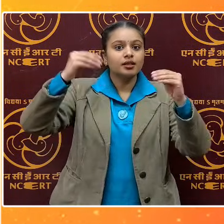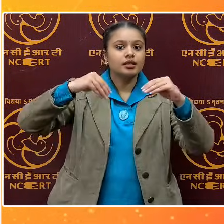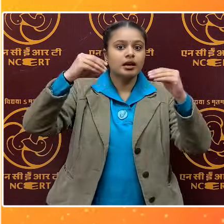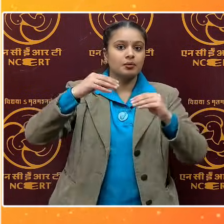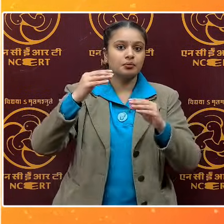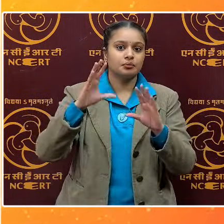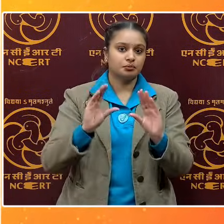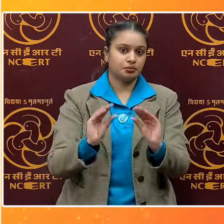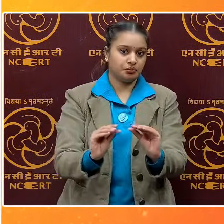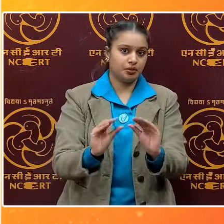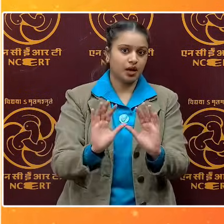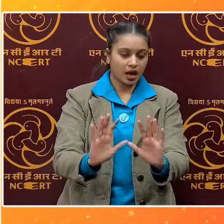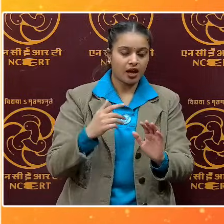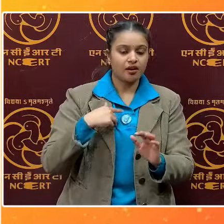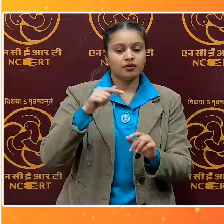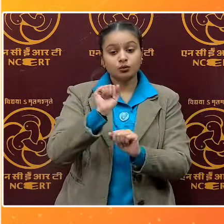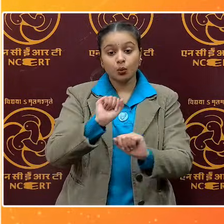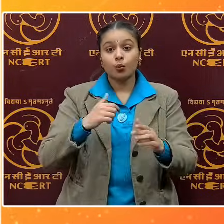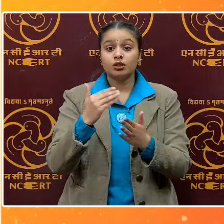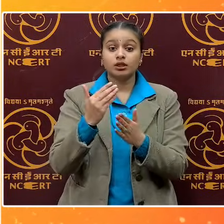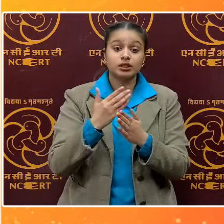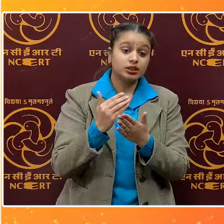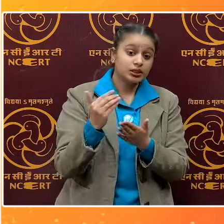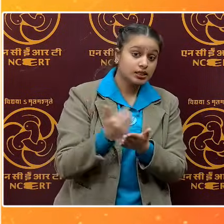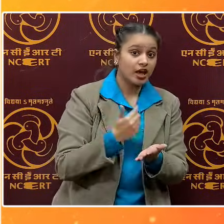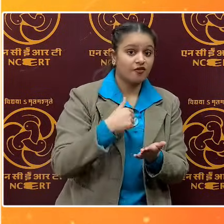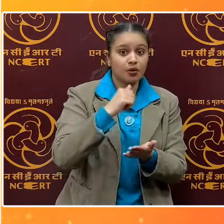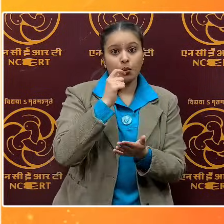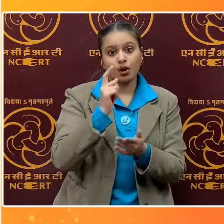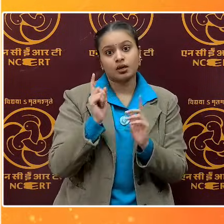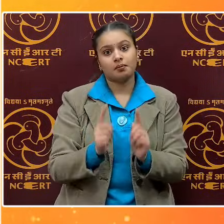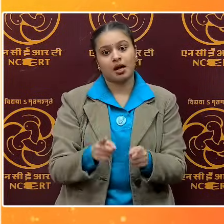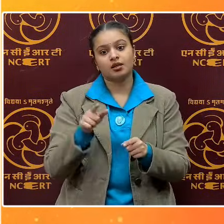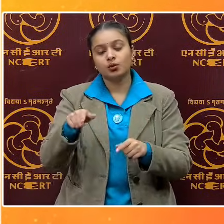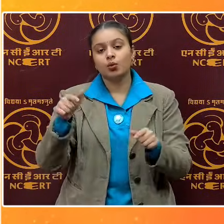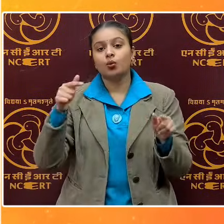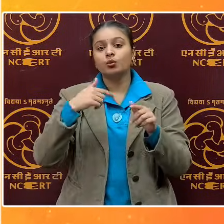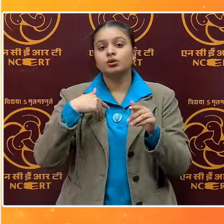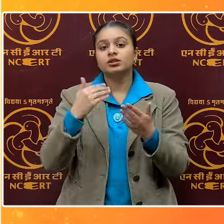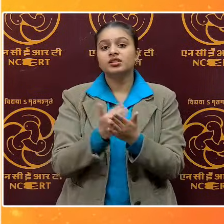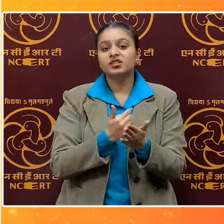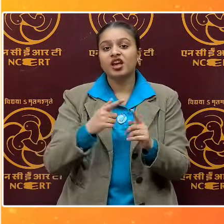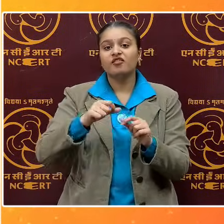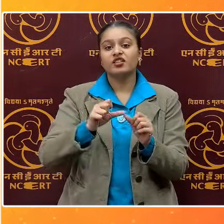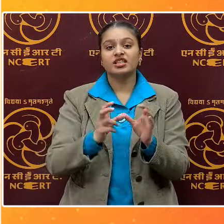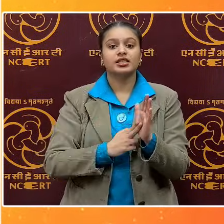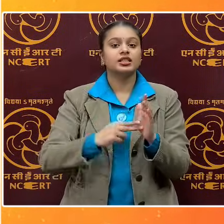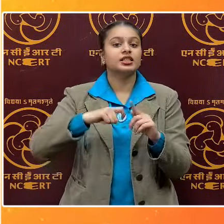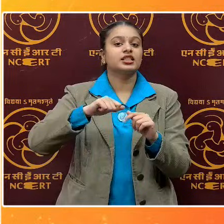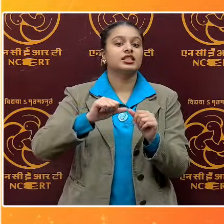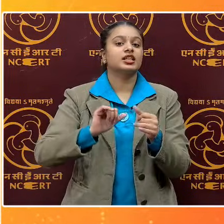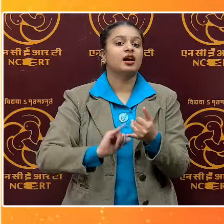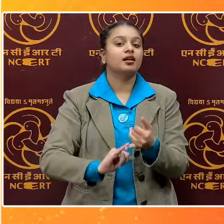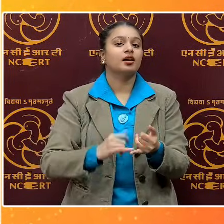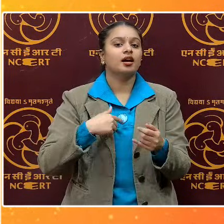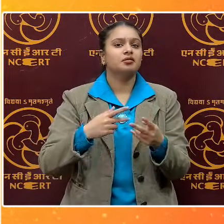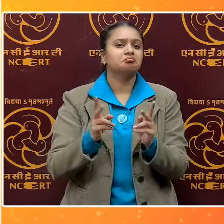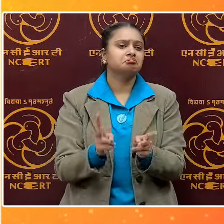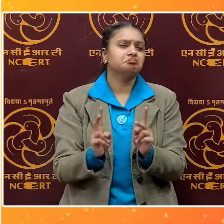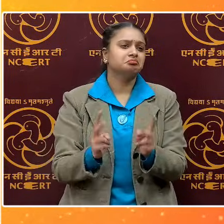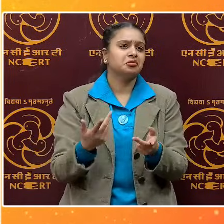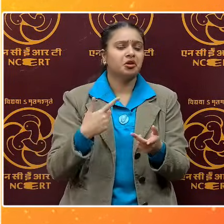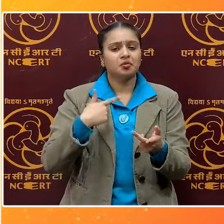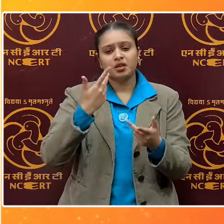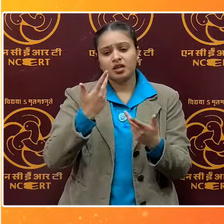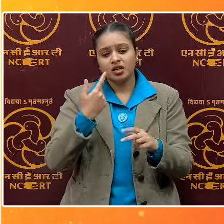rainfall. True. So they have to store the water. So they store the water in tankas. Tankas. And it is very common in desert home.